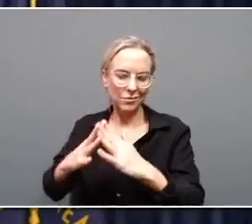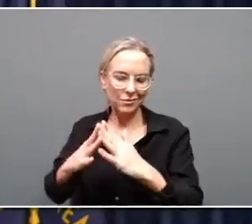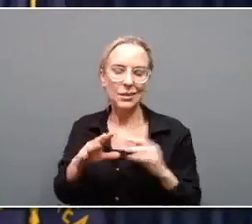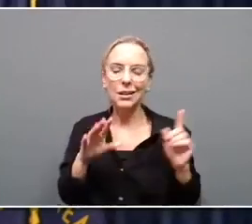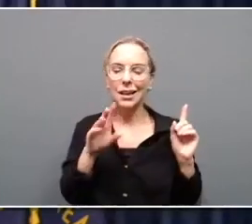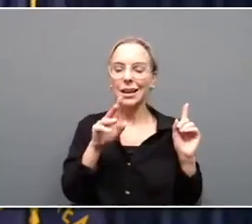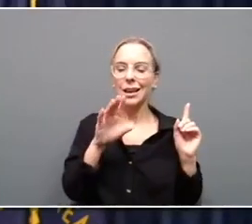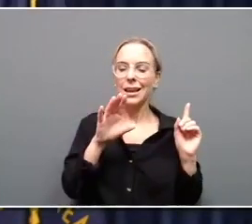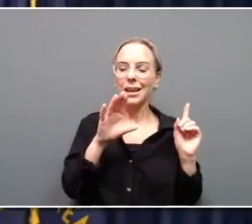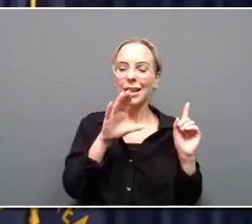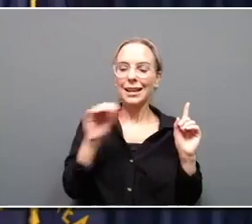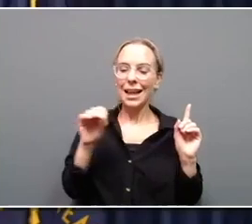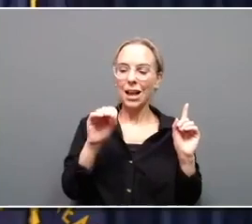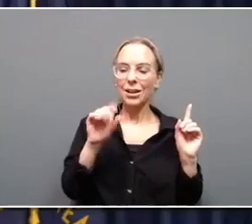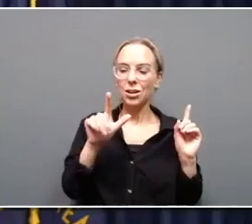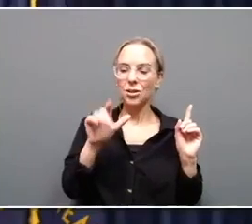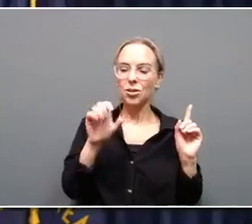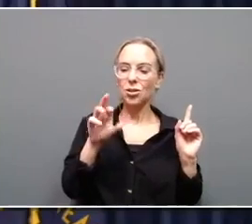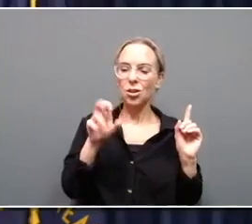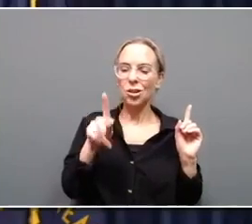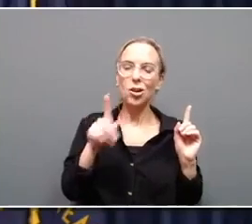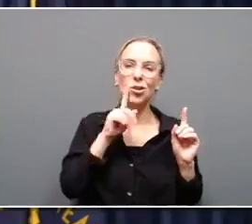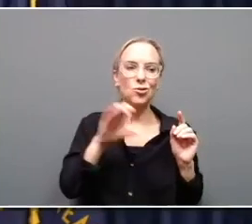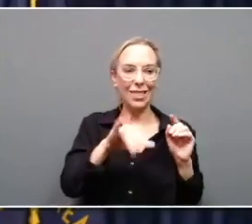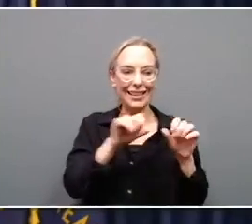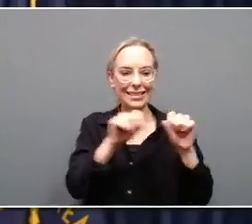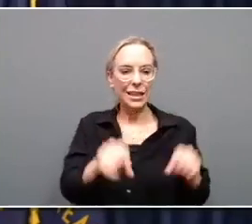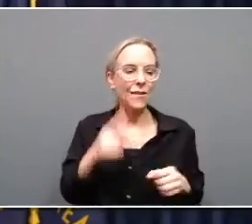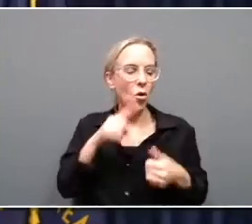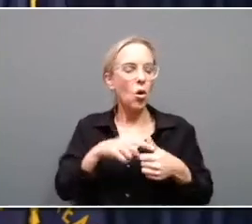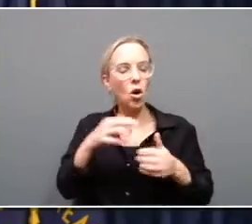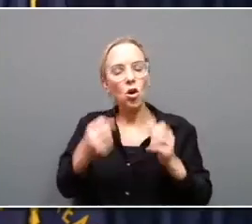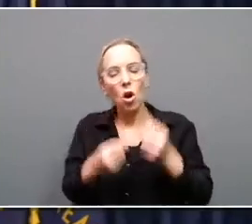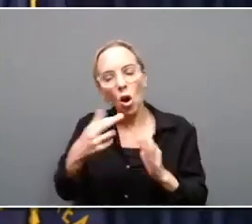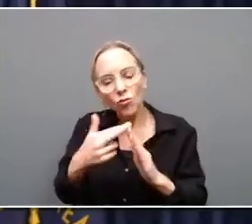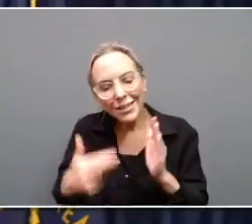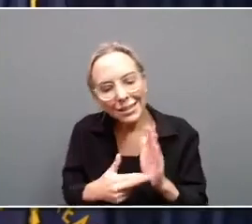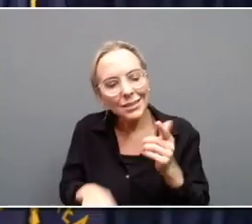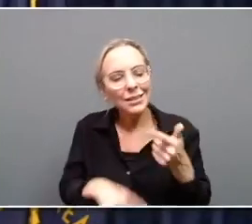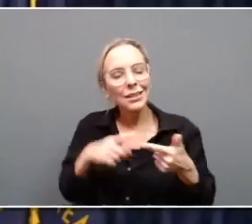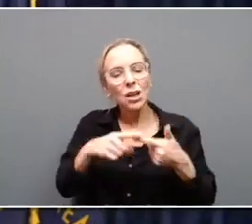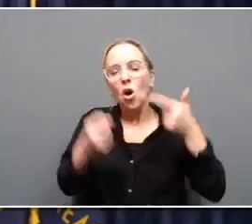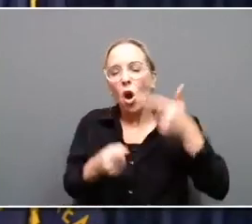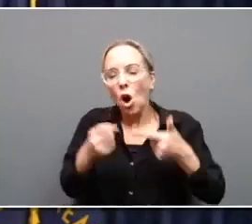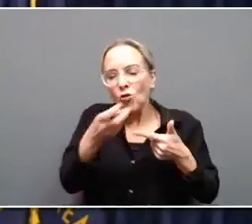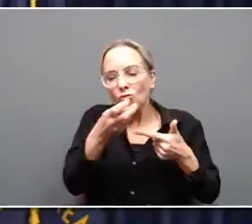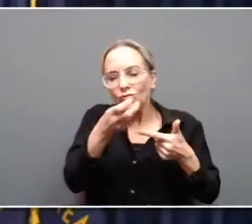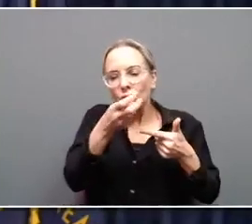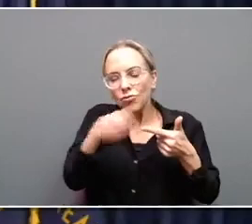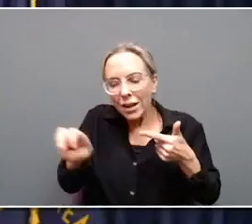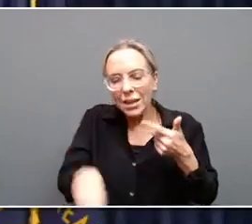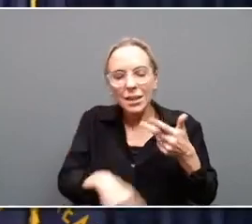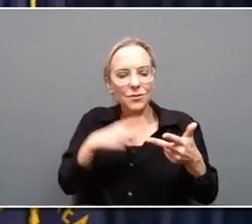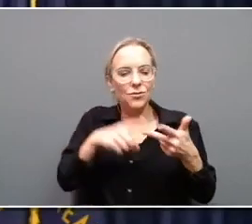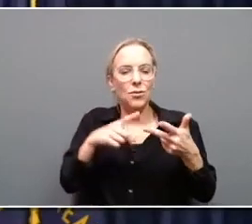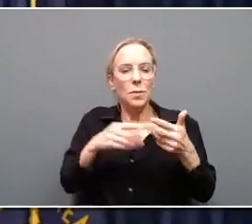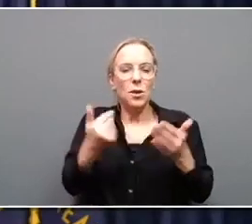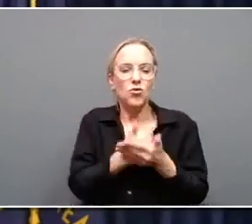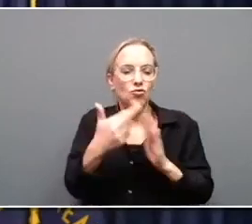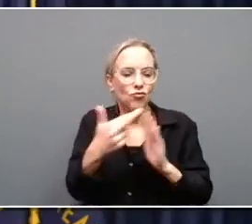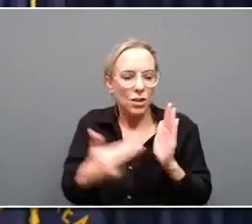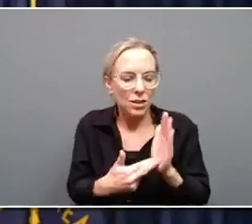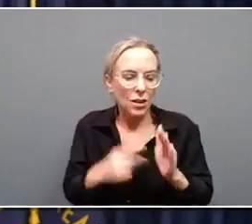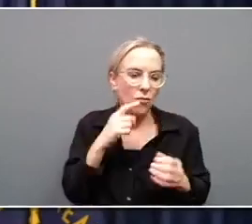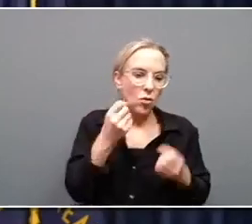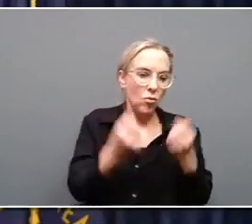to perform services like car registration, renewals, vehicle transfers, boat and car titling, and to issue license plates. The move to Cavis